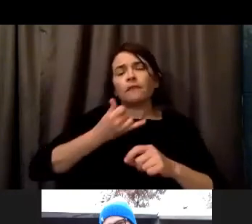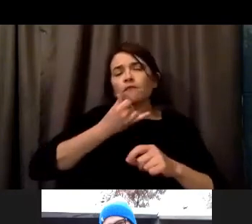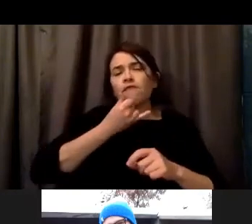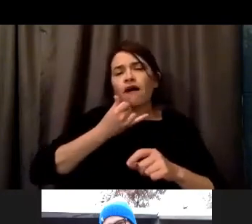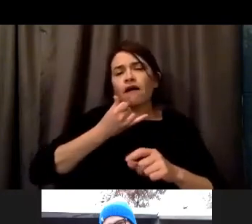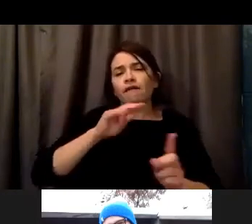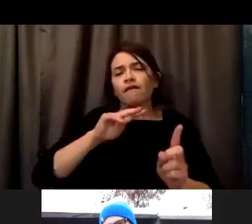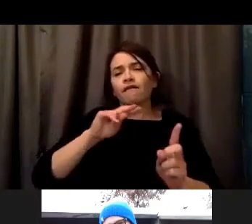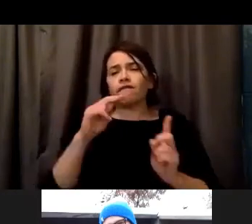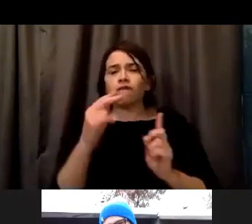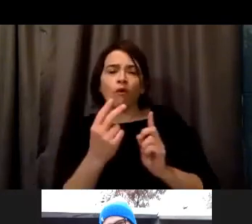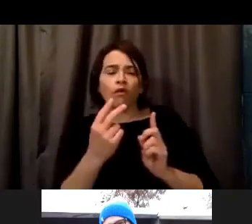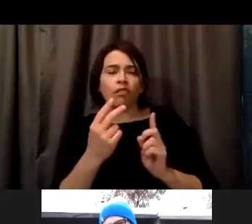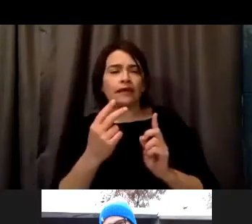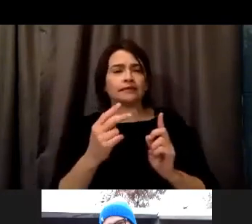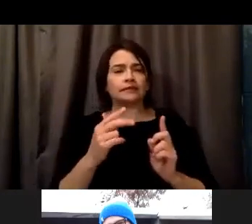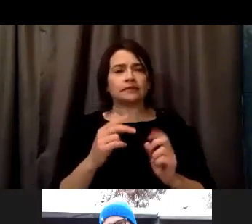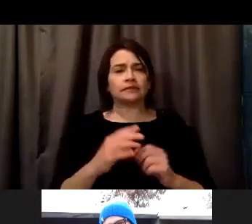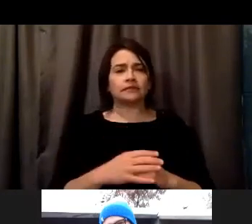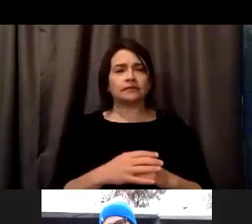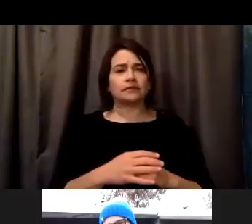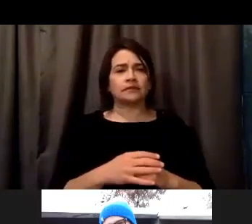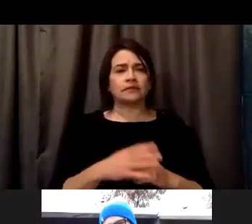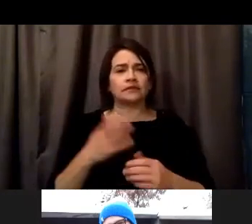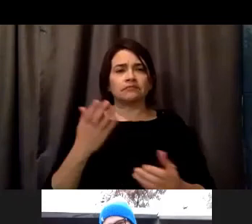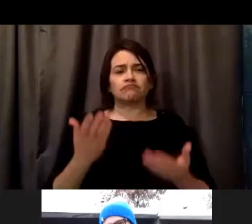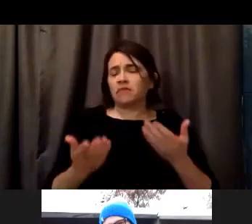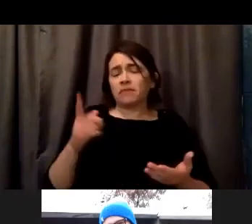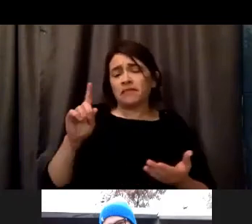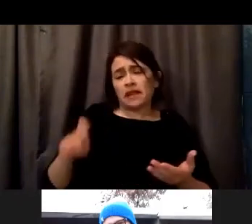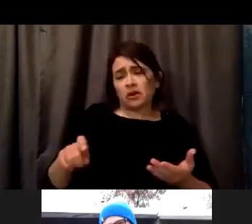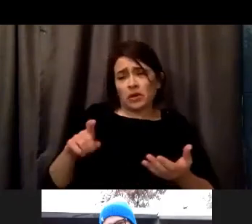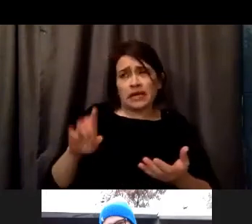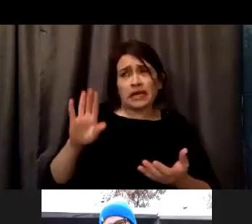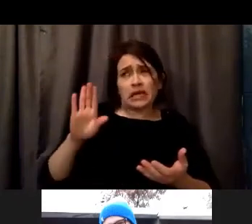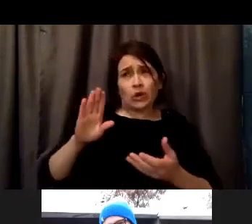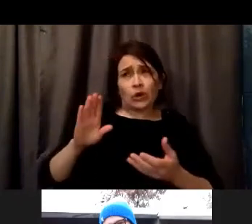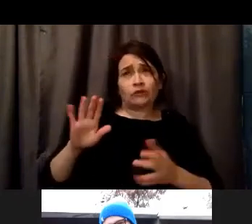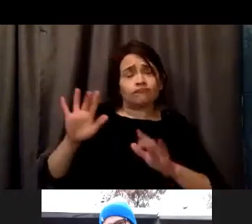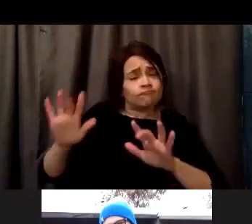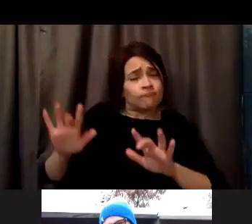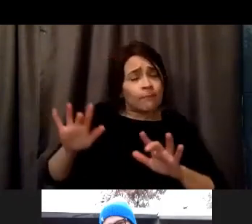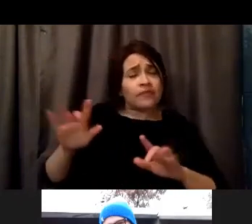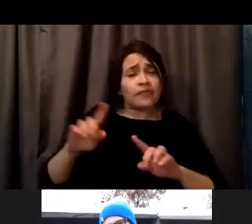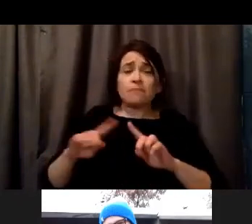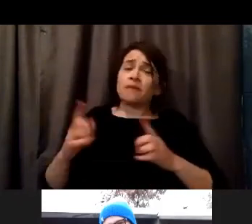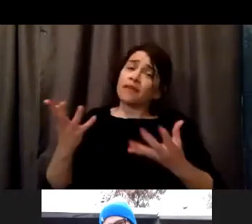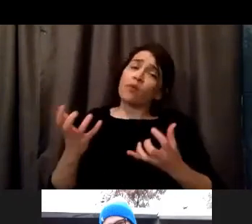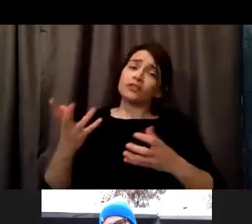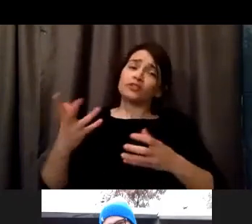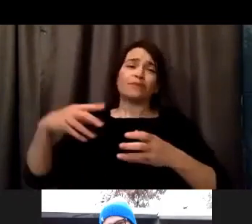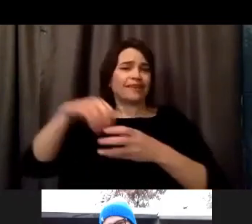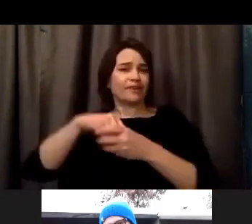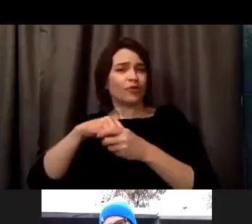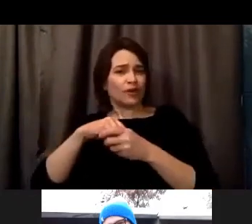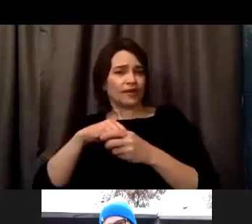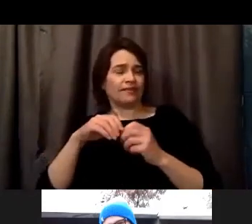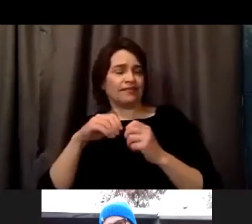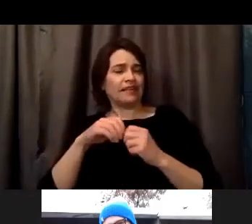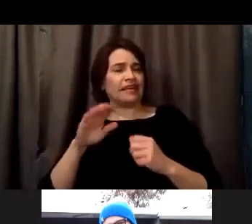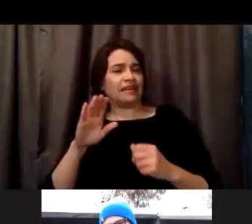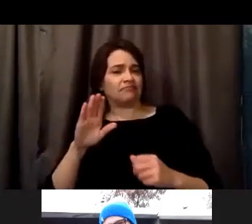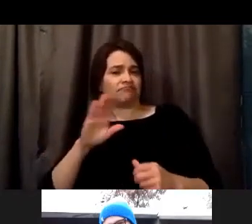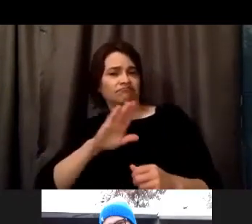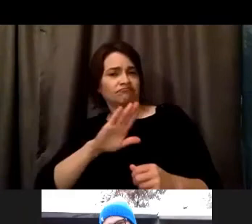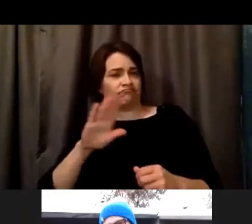you to empathize for their pains. They just want you to just include them into your life, include them